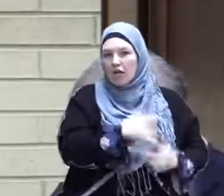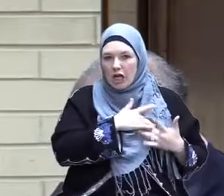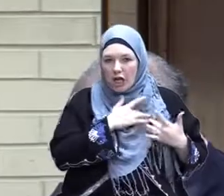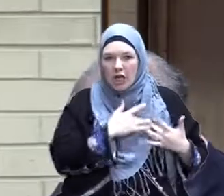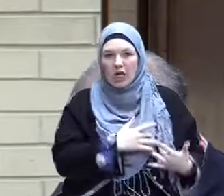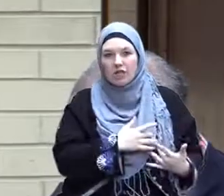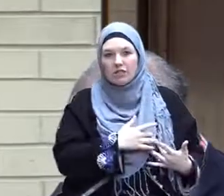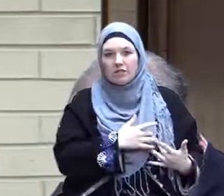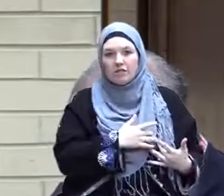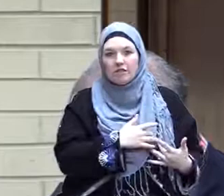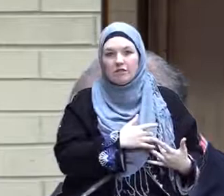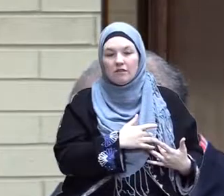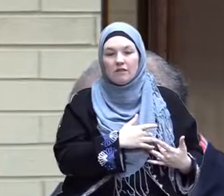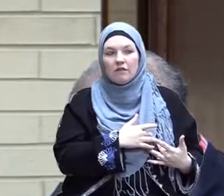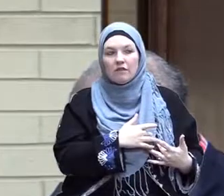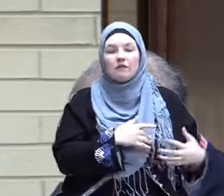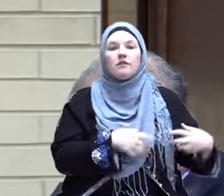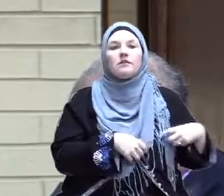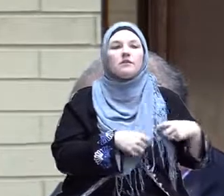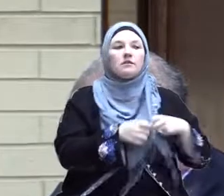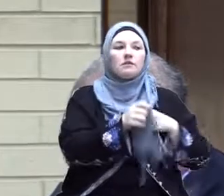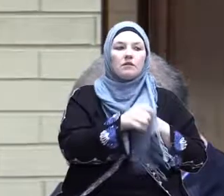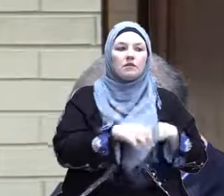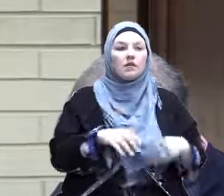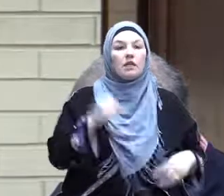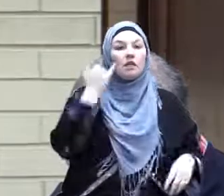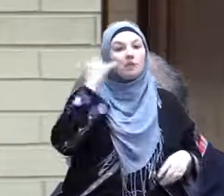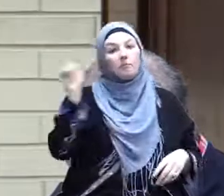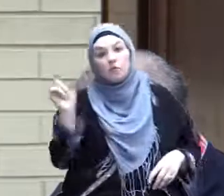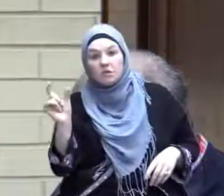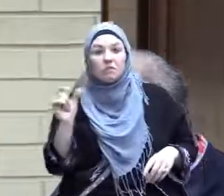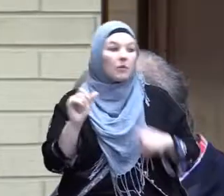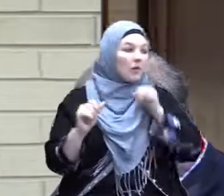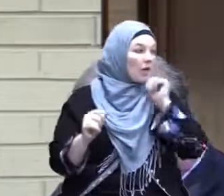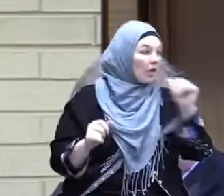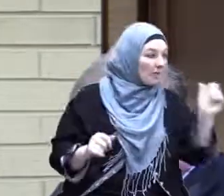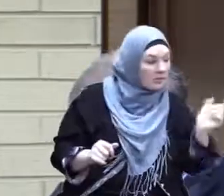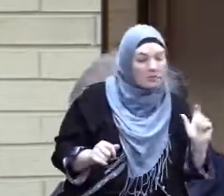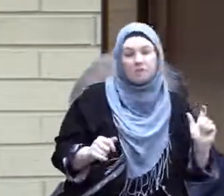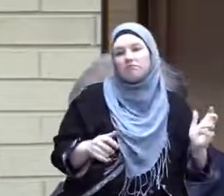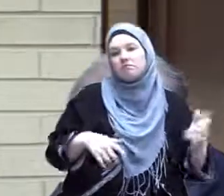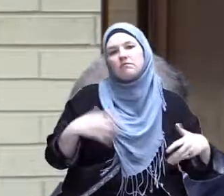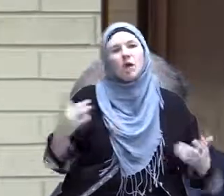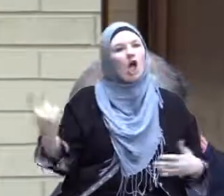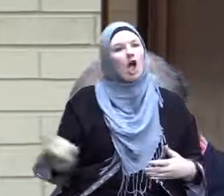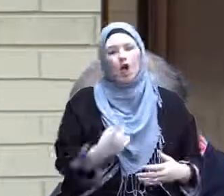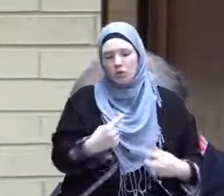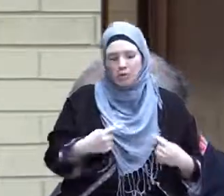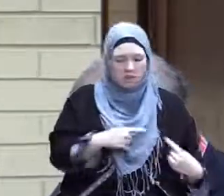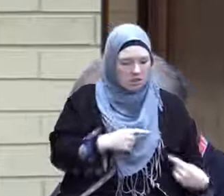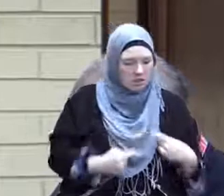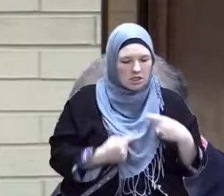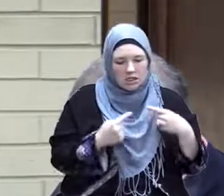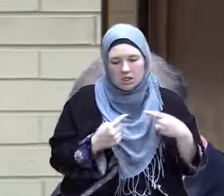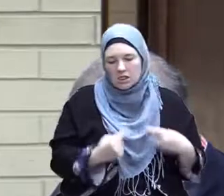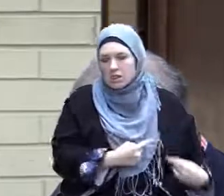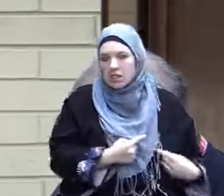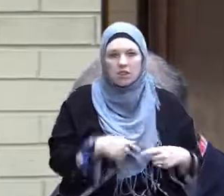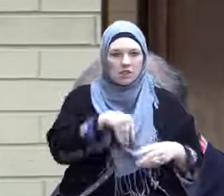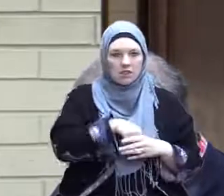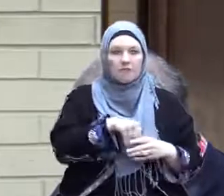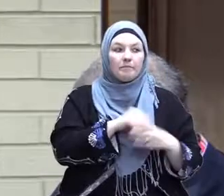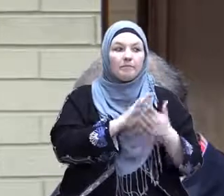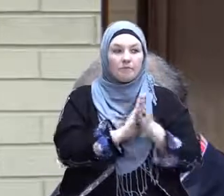our interest is constant, whether we are Muslims or non-Muslims. There is always a fight between